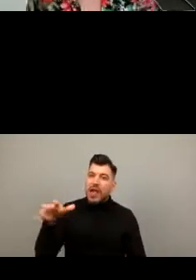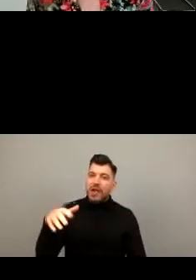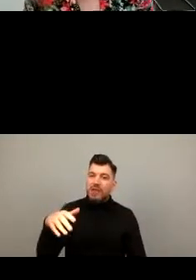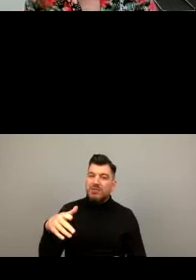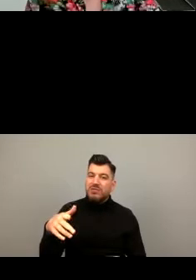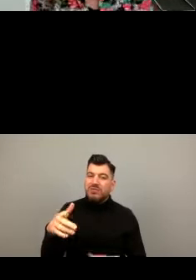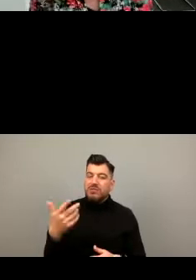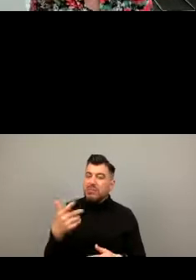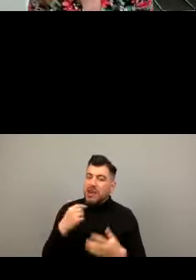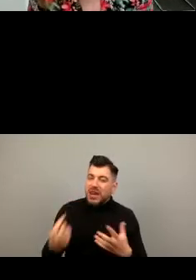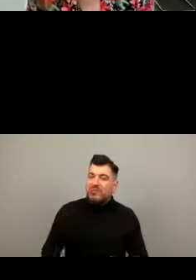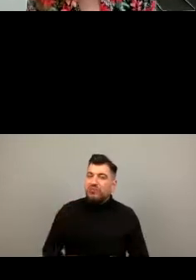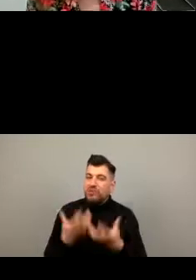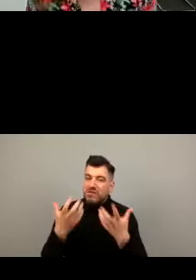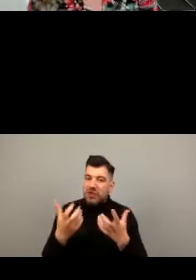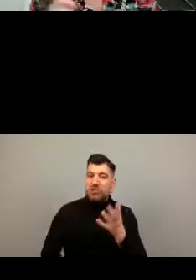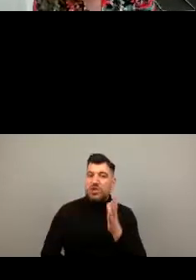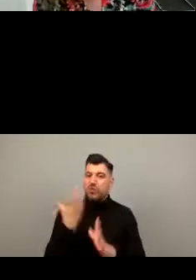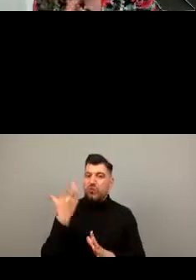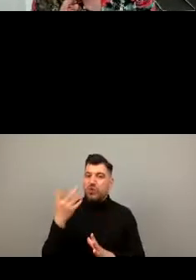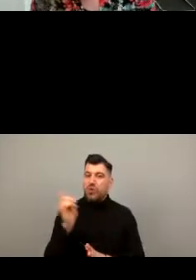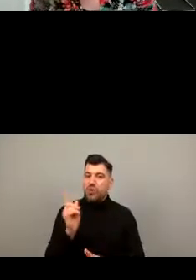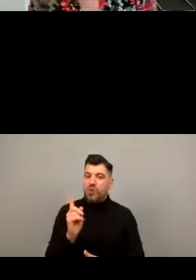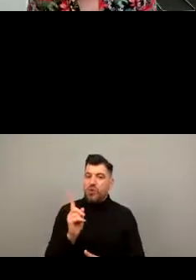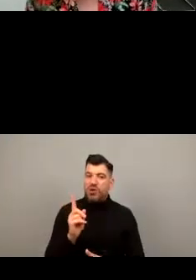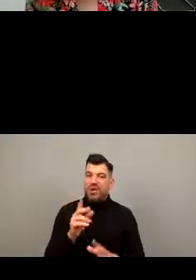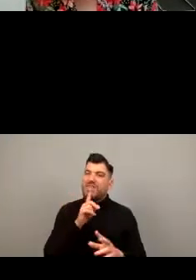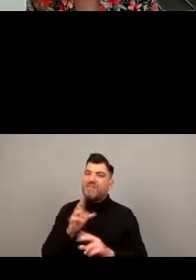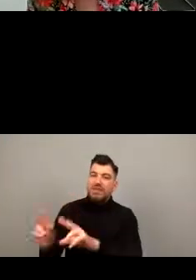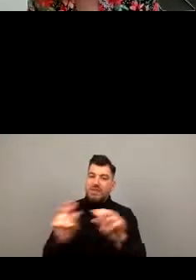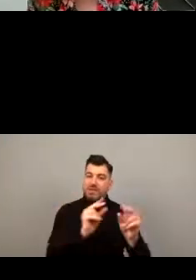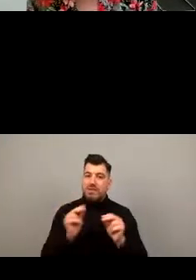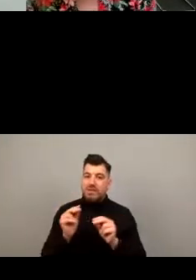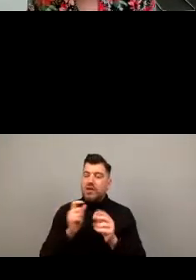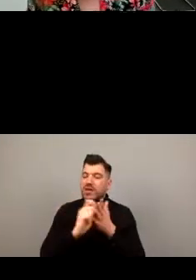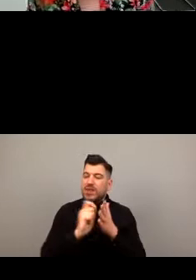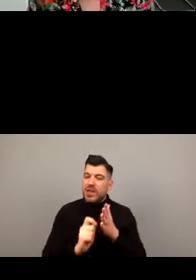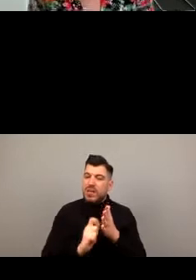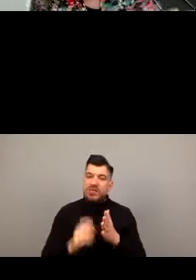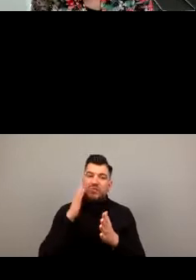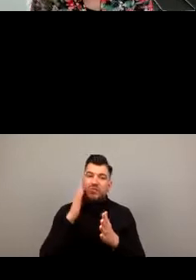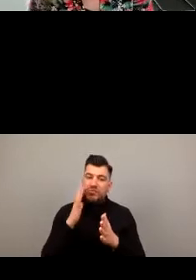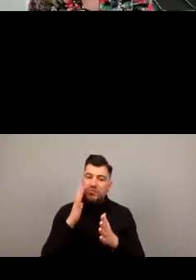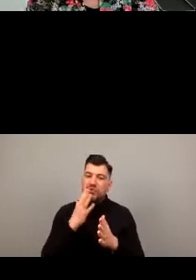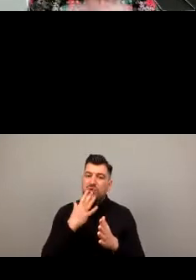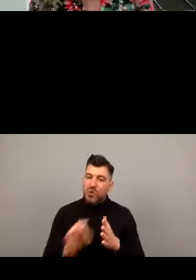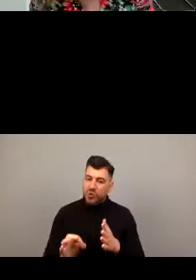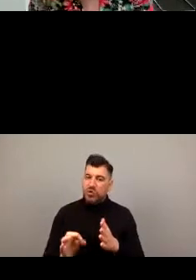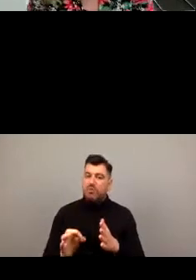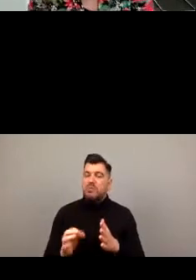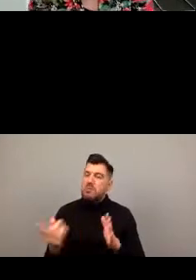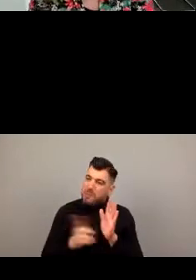should be fresh, new, original. And don't just write because you need to for your SEO, but you have to have